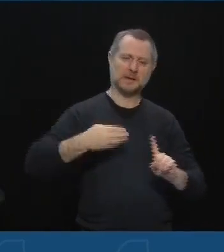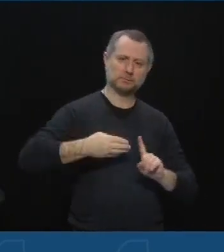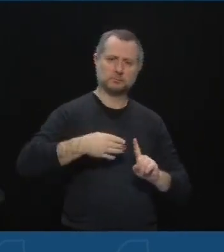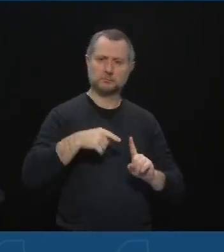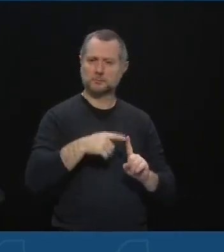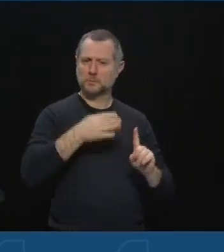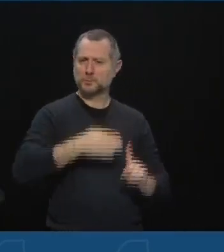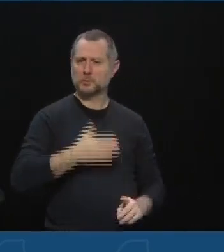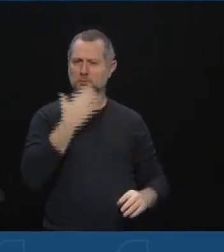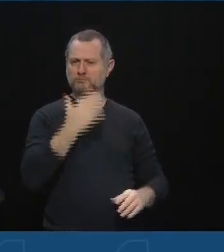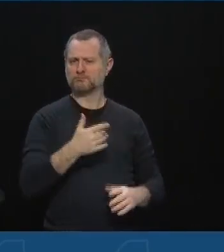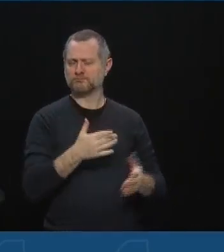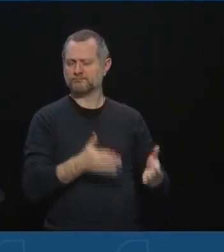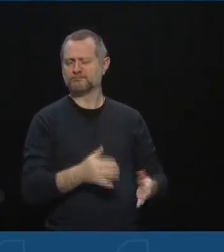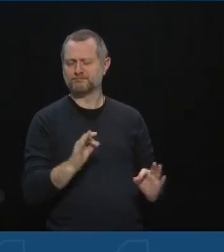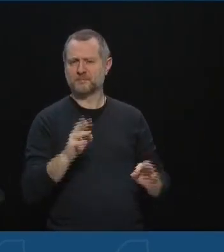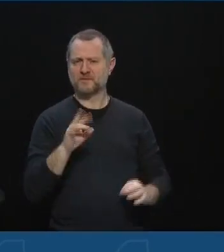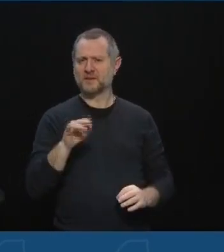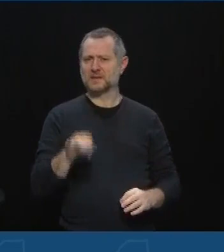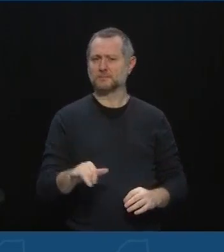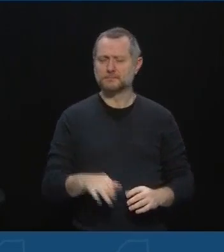thank you, Vinny.